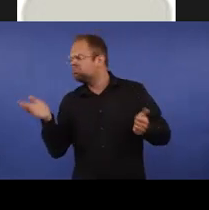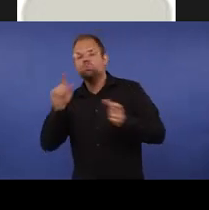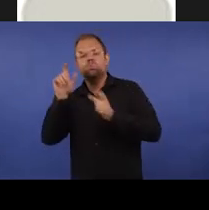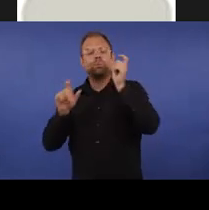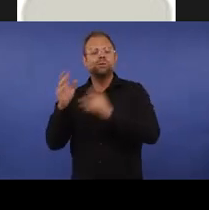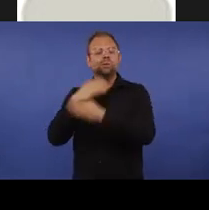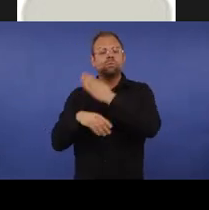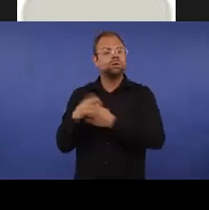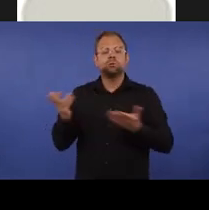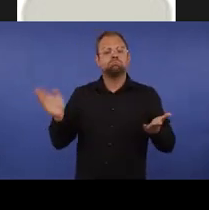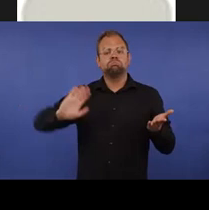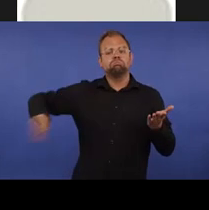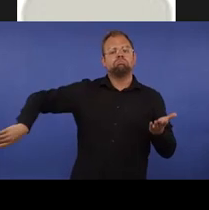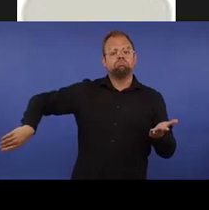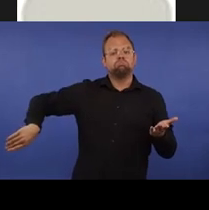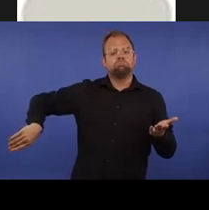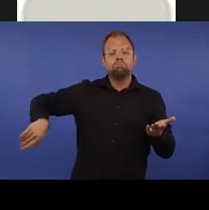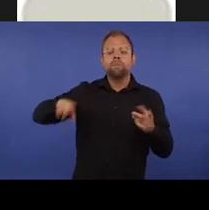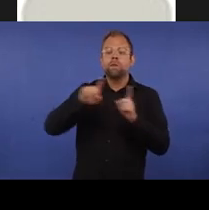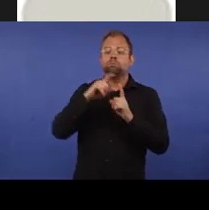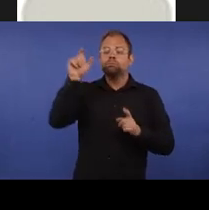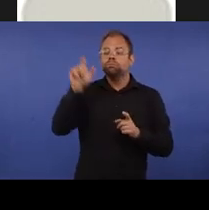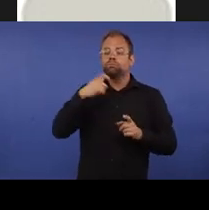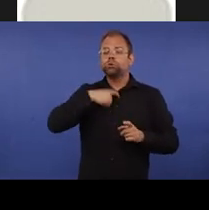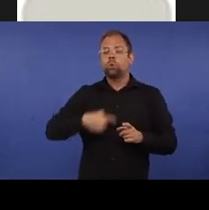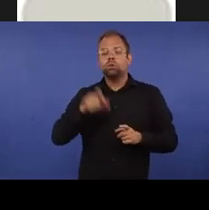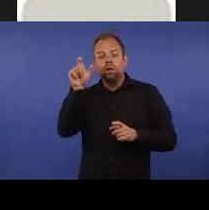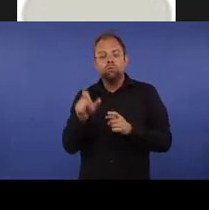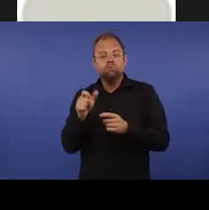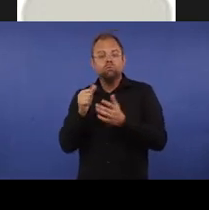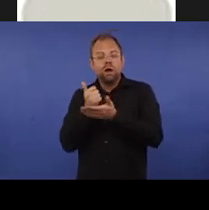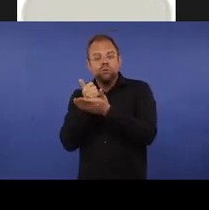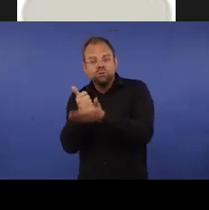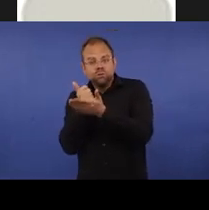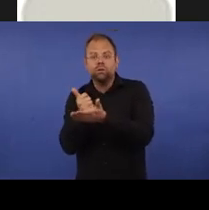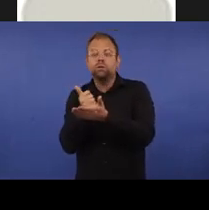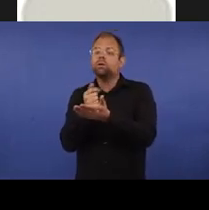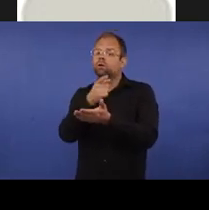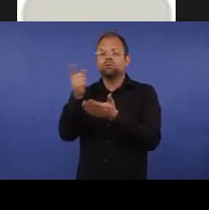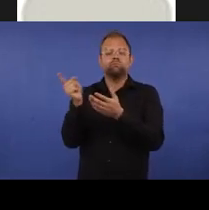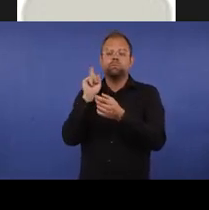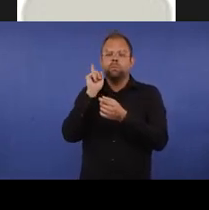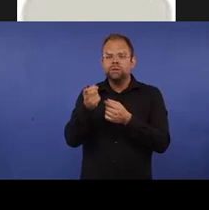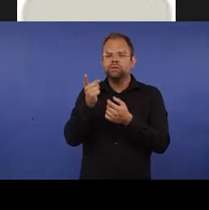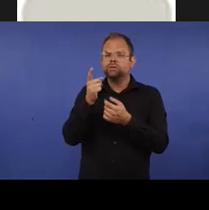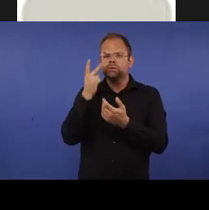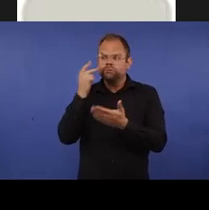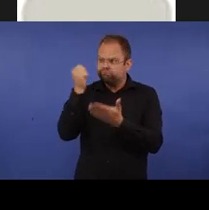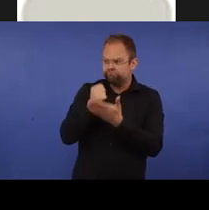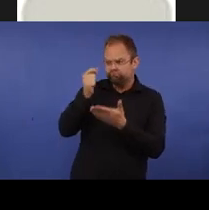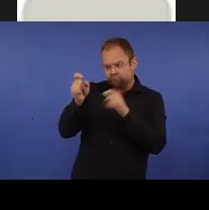cannot keep postponing in Latin America. Our voices should not be silenced anymore or being substituted by the